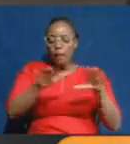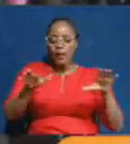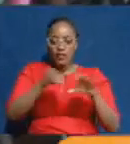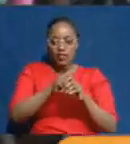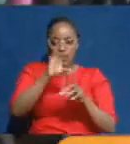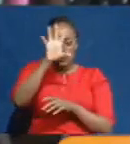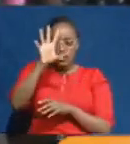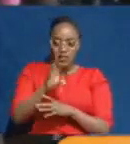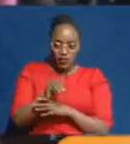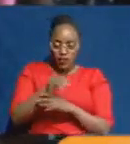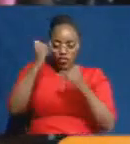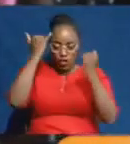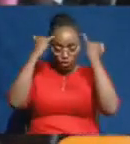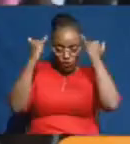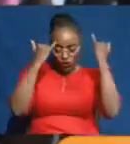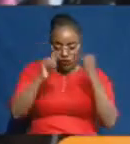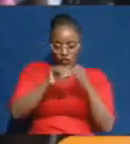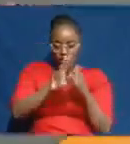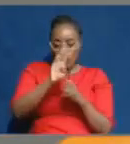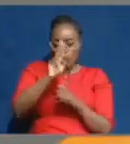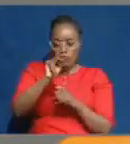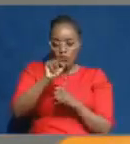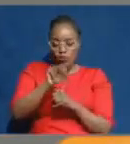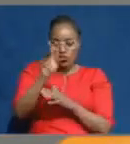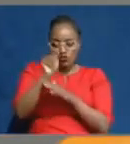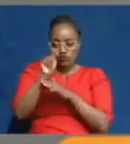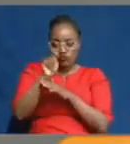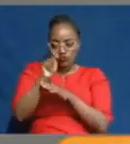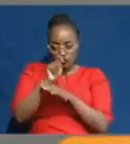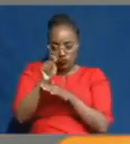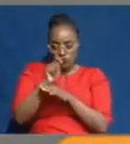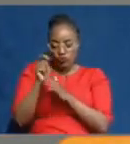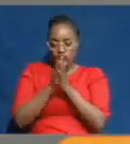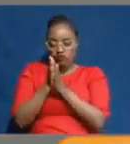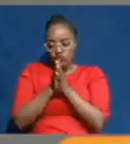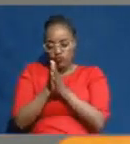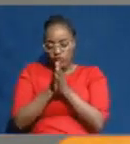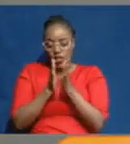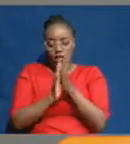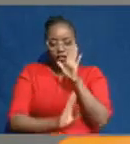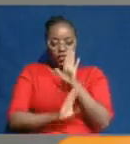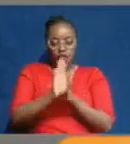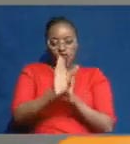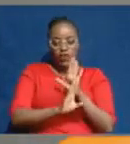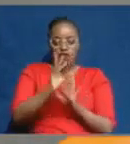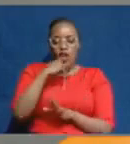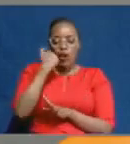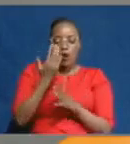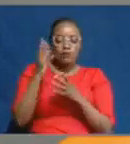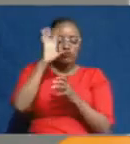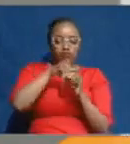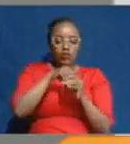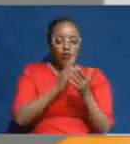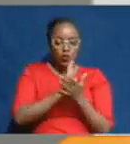Africa. Besides the innovations, Ubuntu Waterhub is training interested upcoming engineers and developers, some of whom get absorbed by